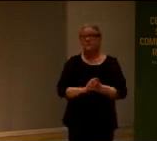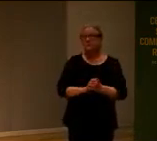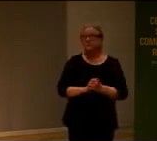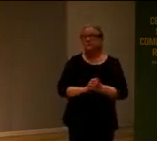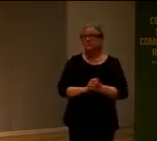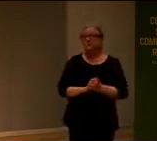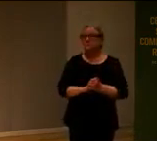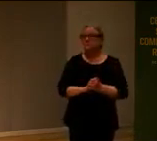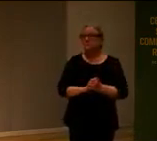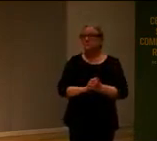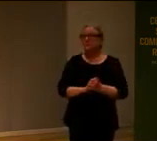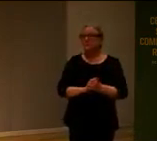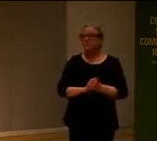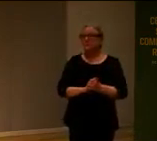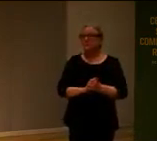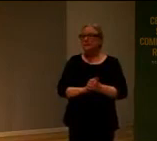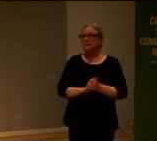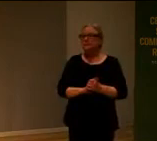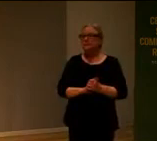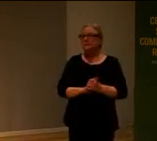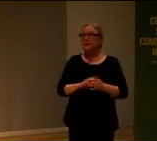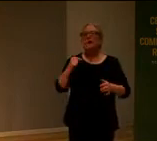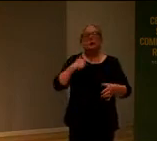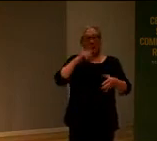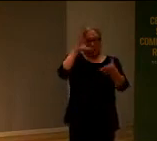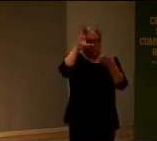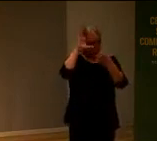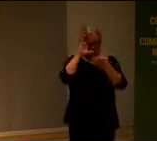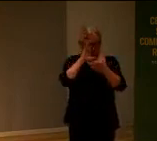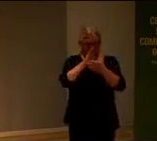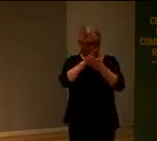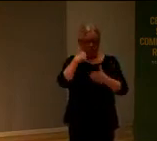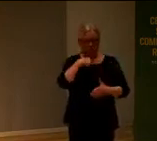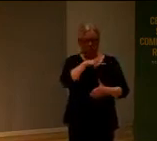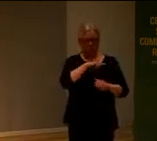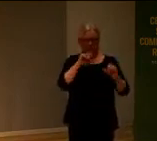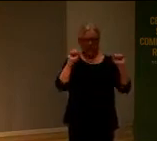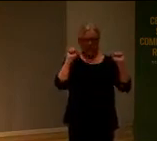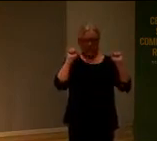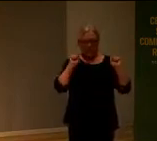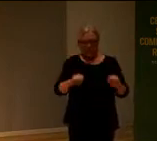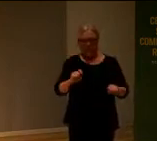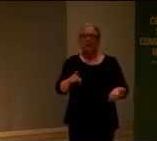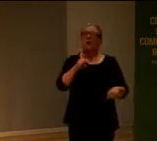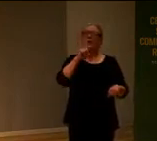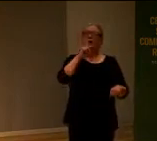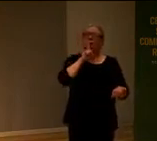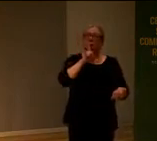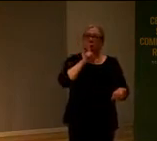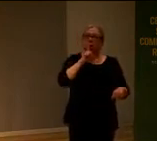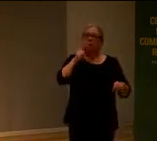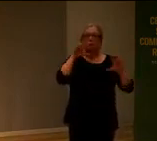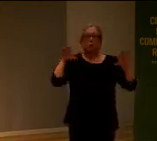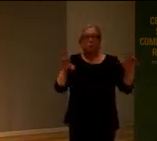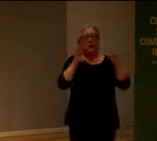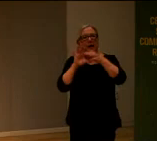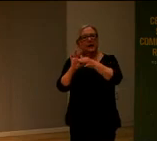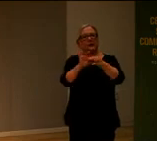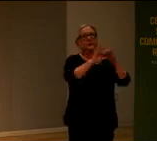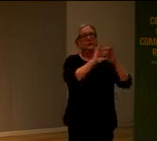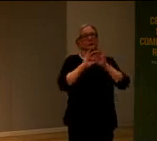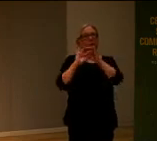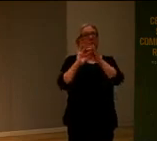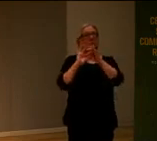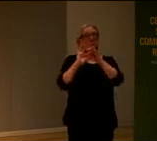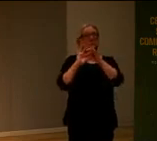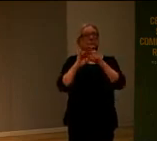I believe in the fundamental vision that we can create true collective action, that we can bring people